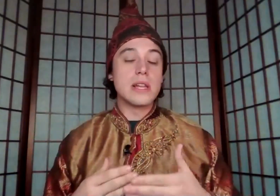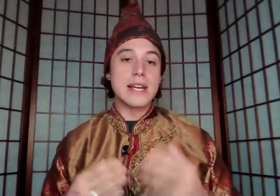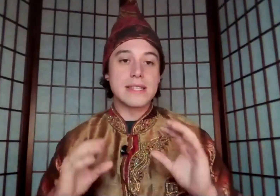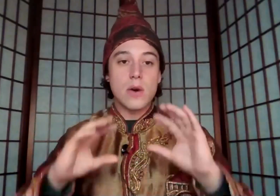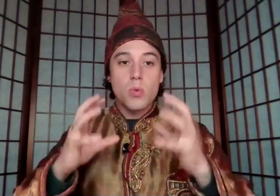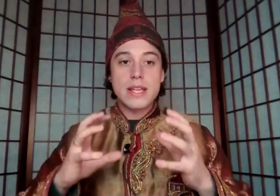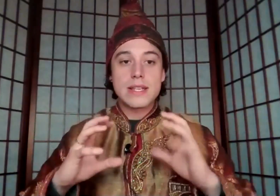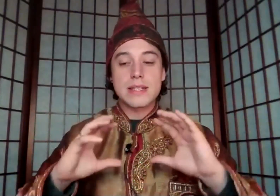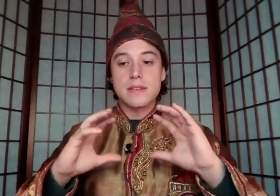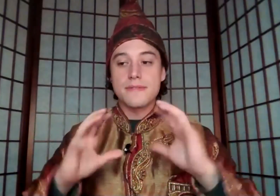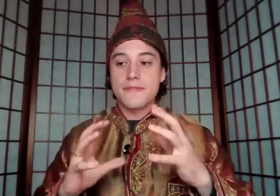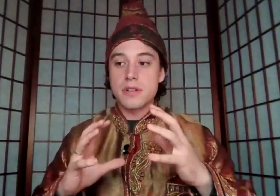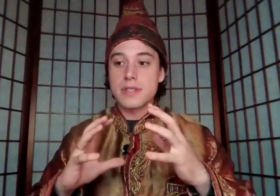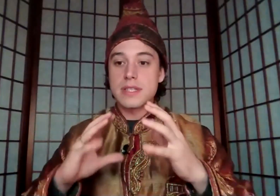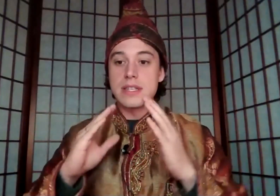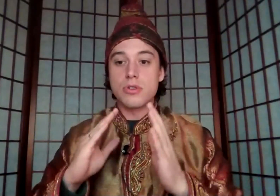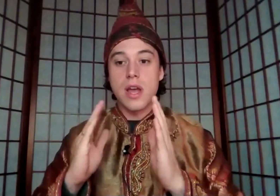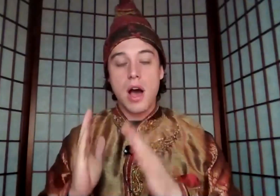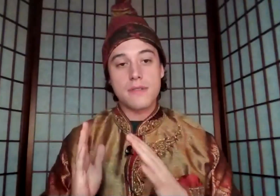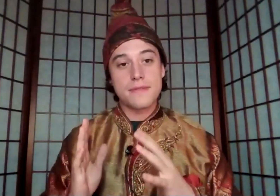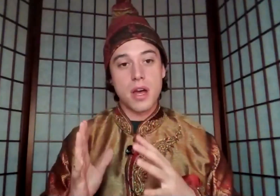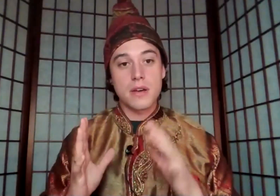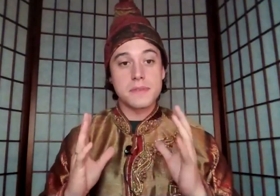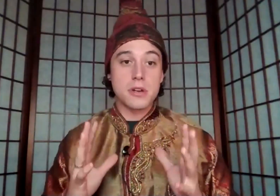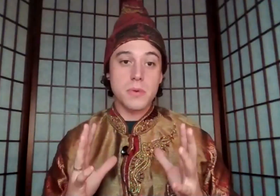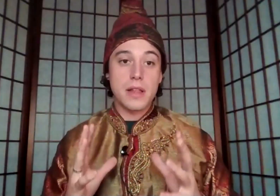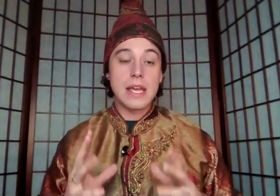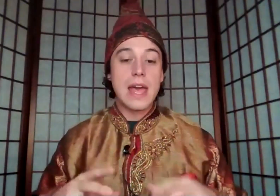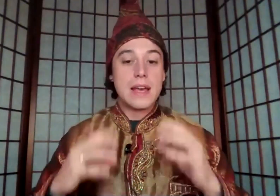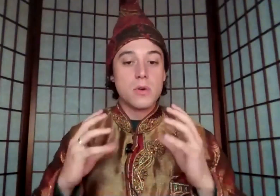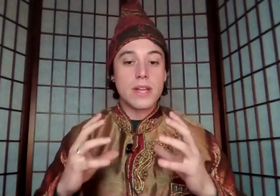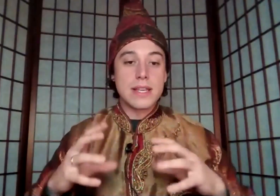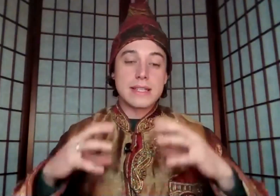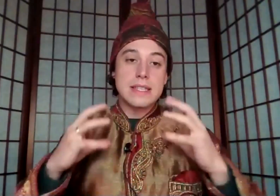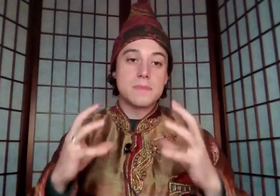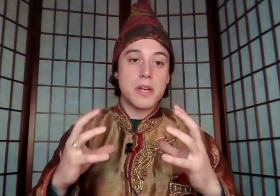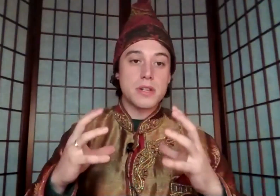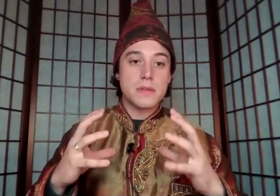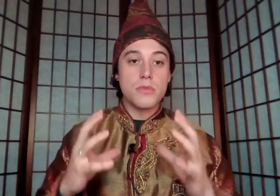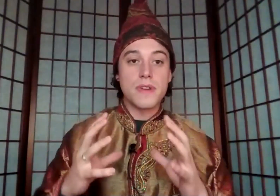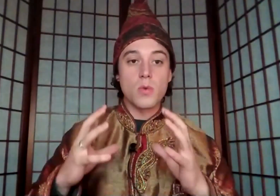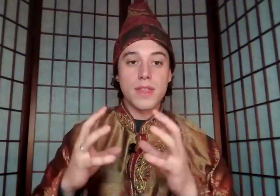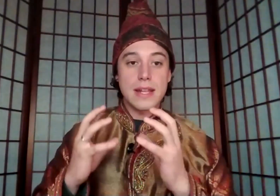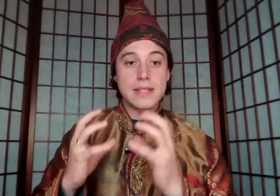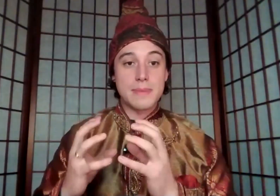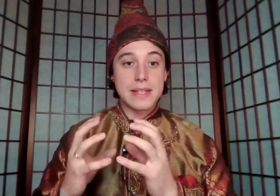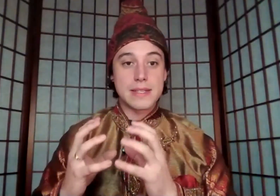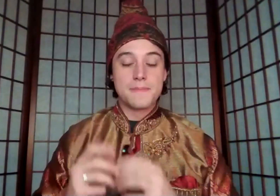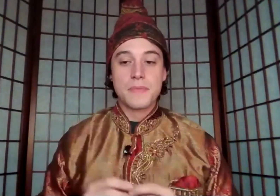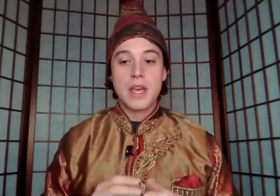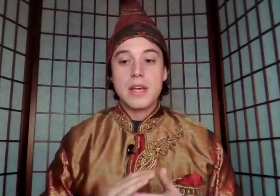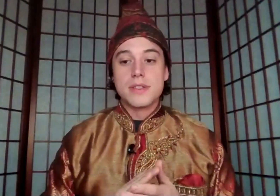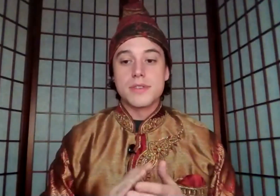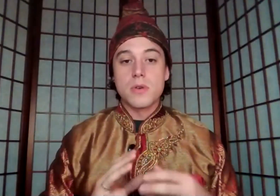to realize that wind is the first degree off of spirituality. Wind is spirit moving within